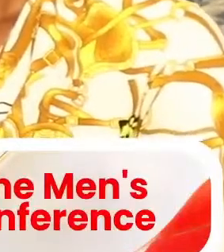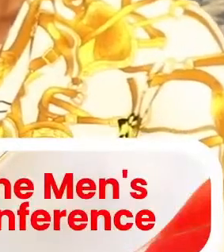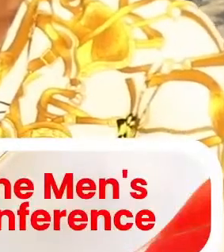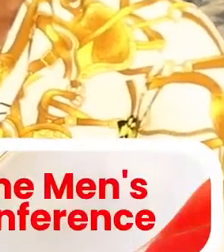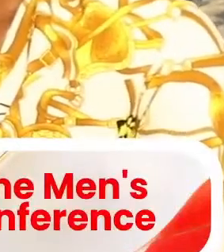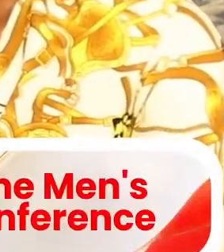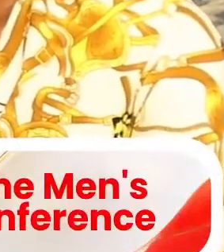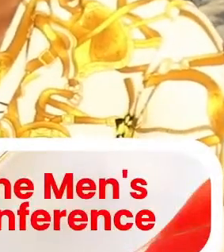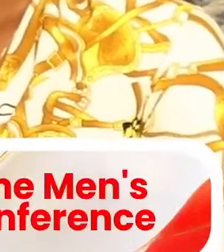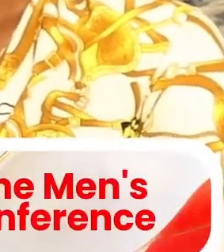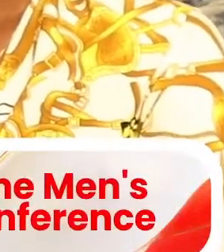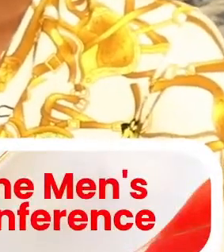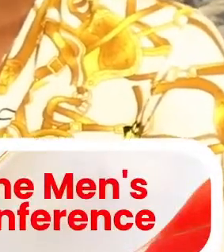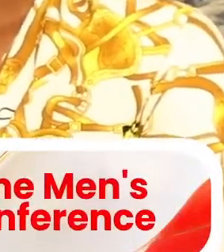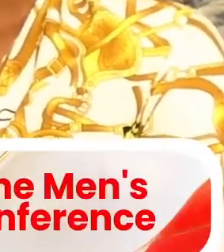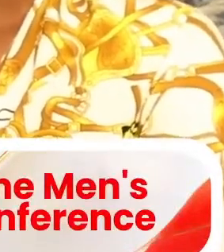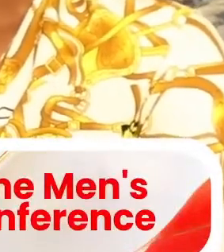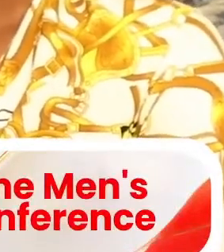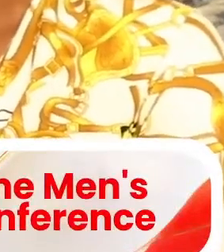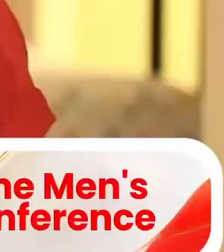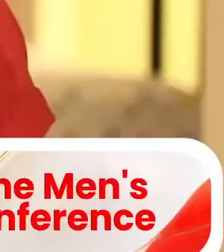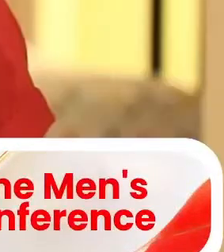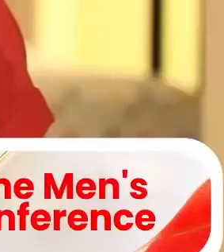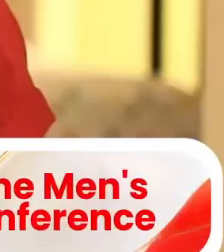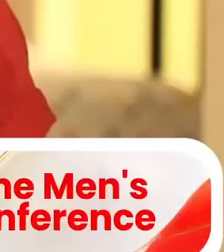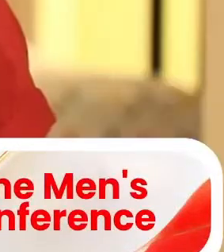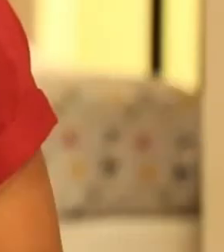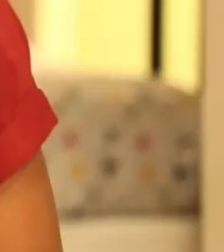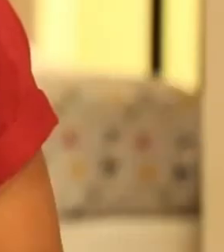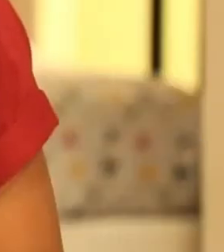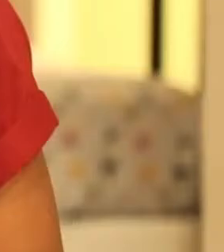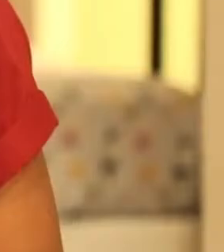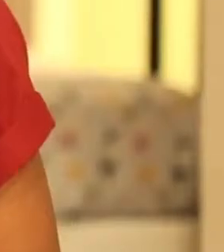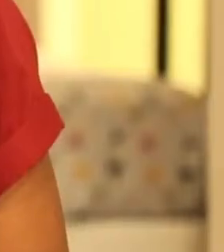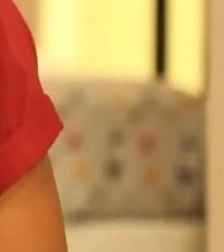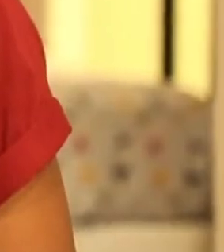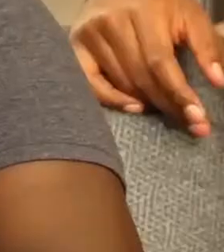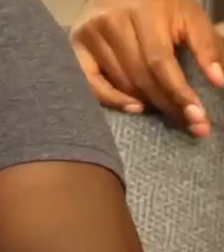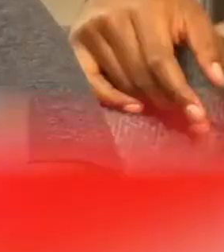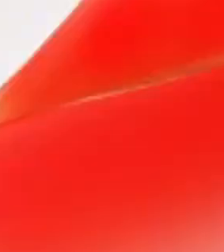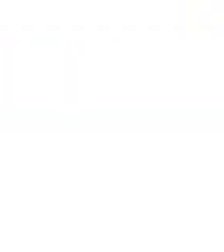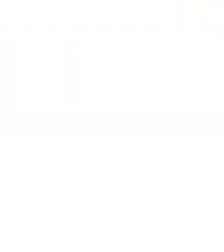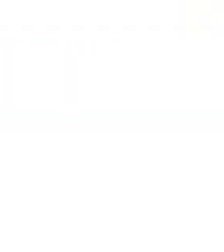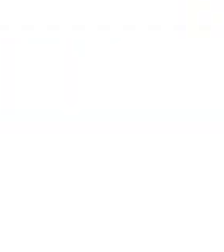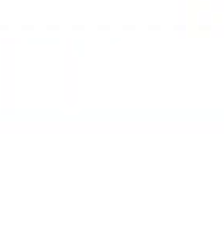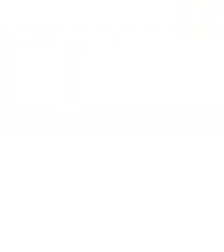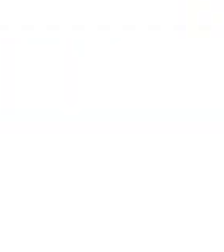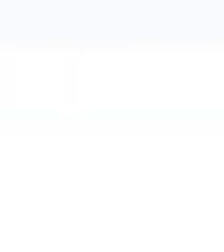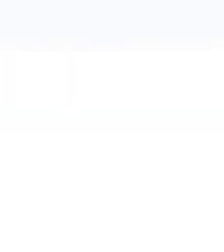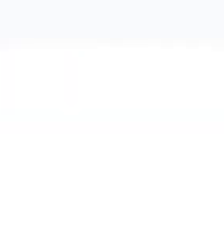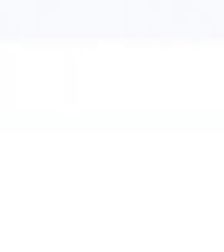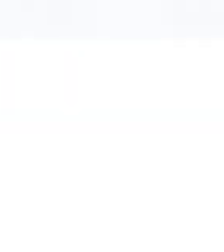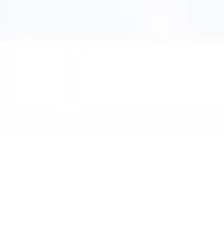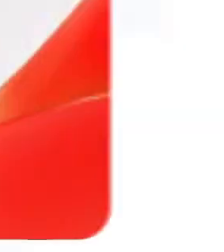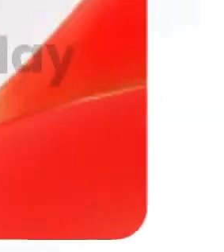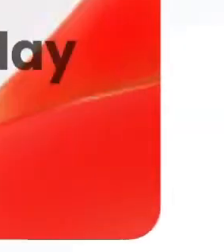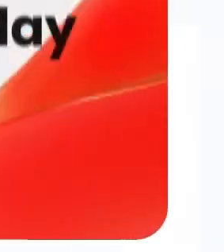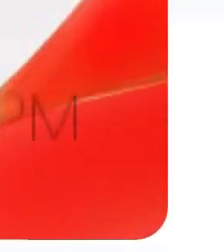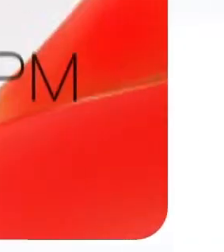is men being able to exist as themselves. Tune in every Wednesday at 10 p.m.